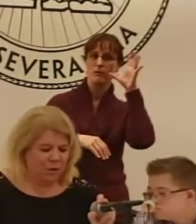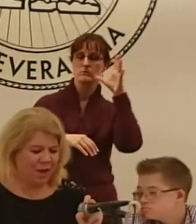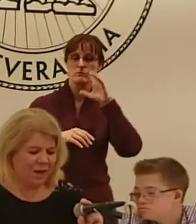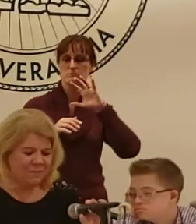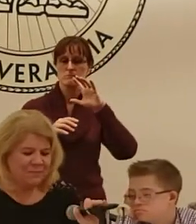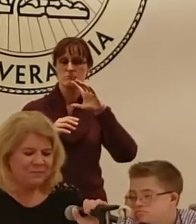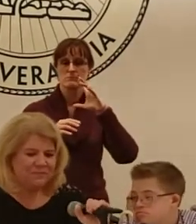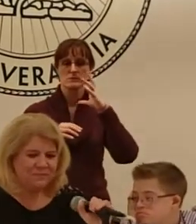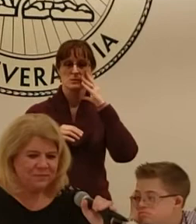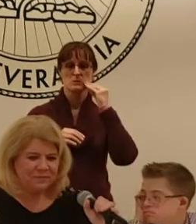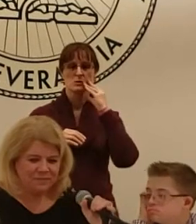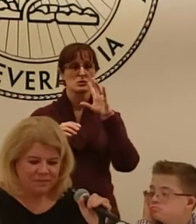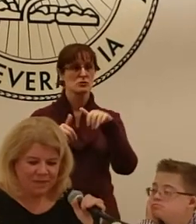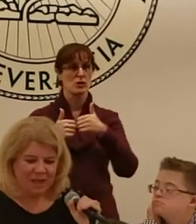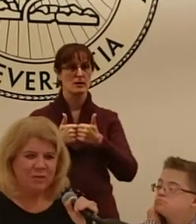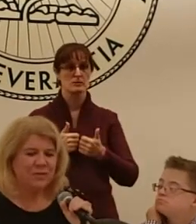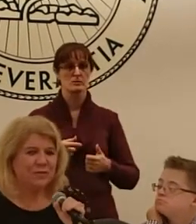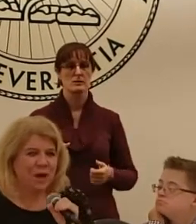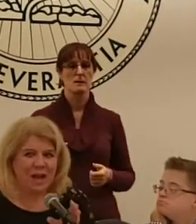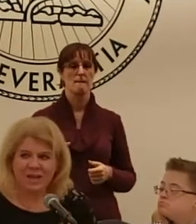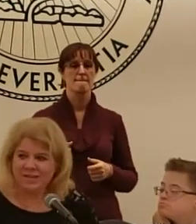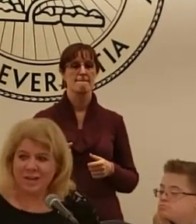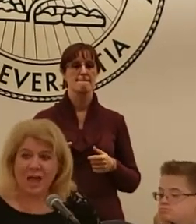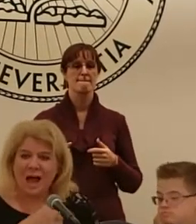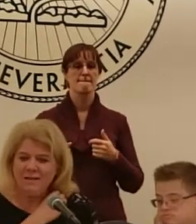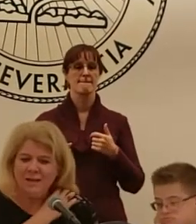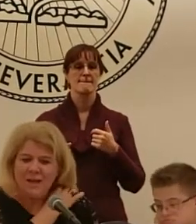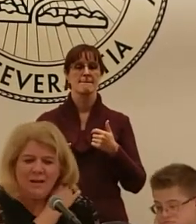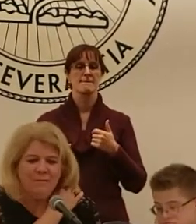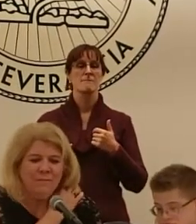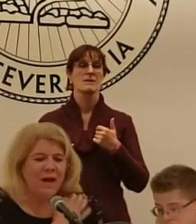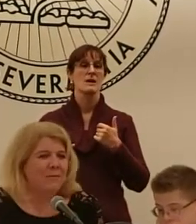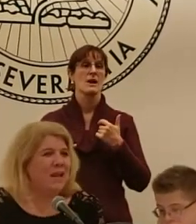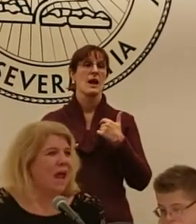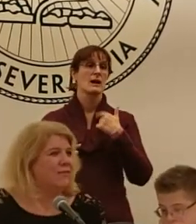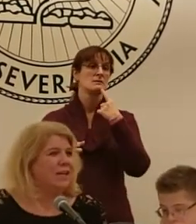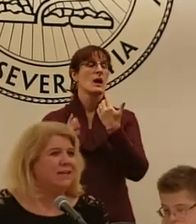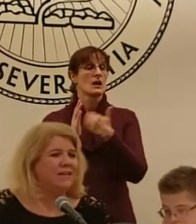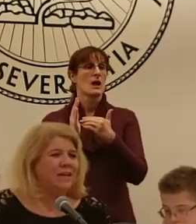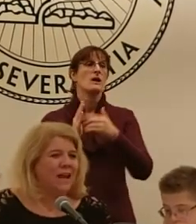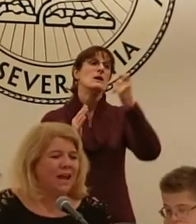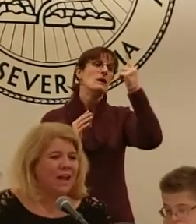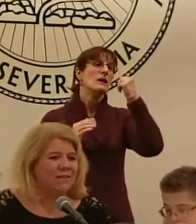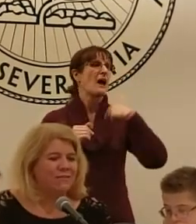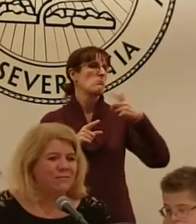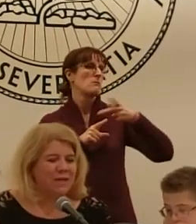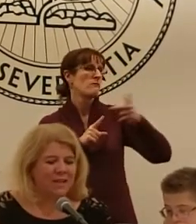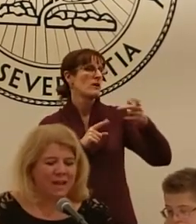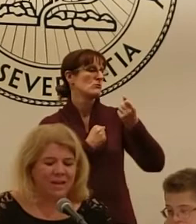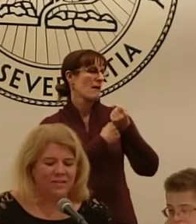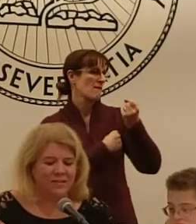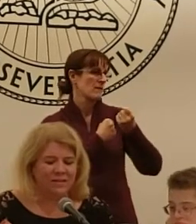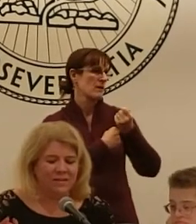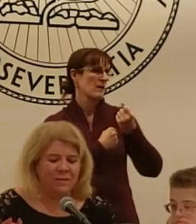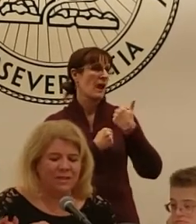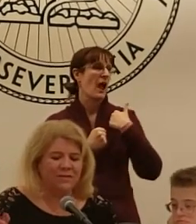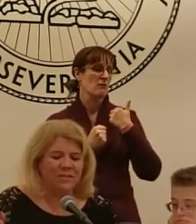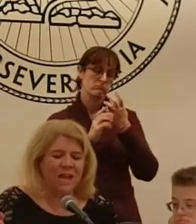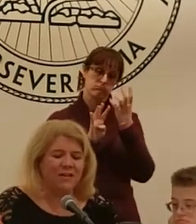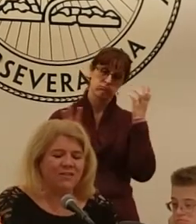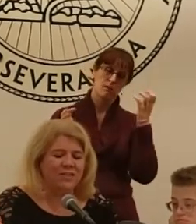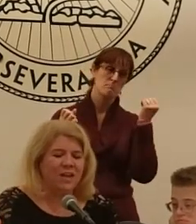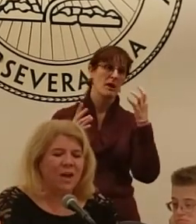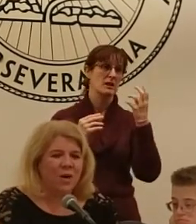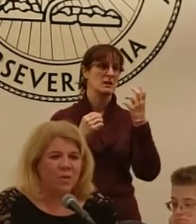So I use a phrase a lot. I'm an advocate and I have many clients in many